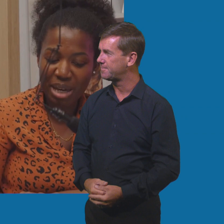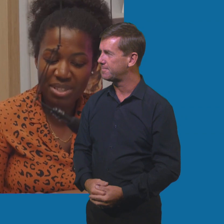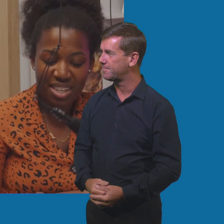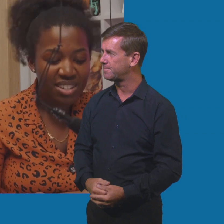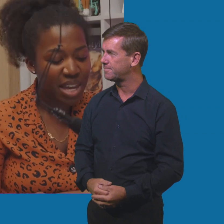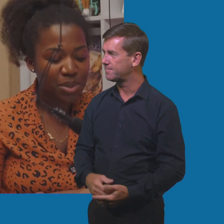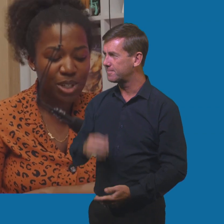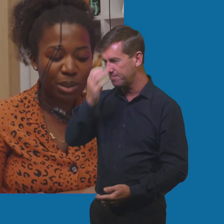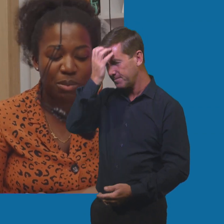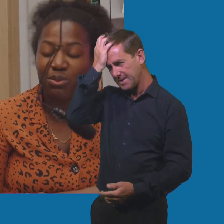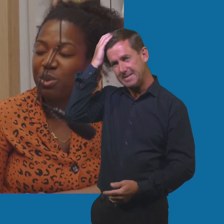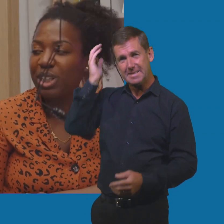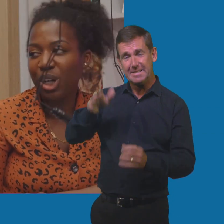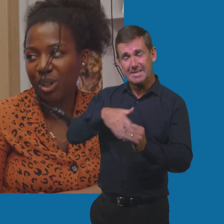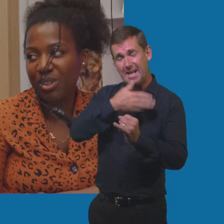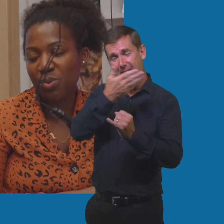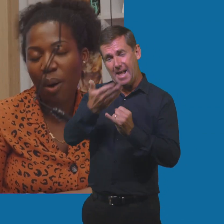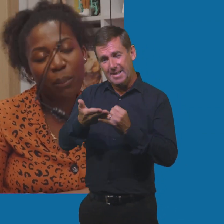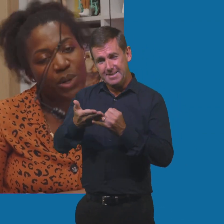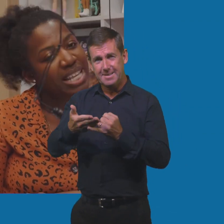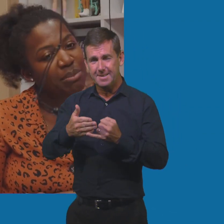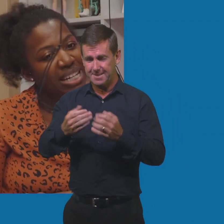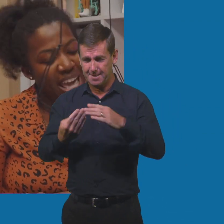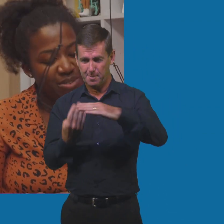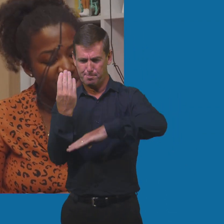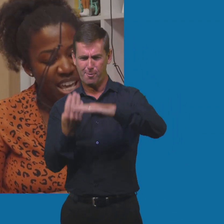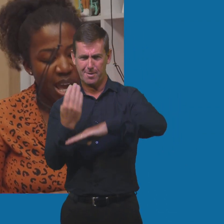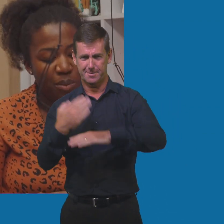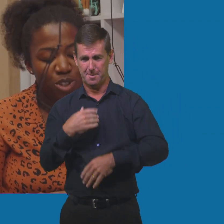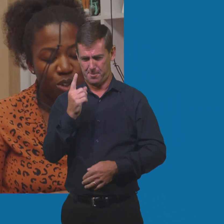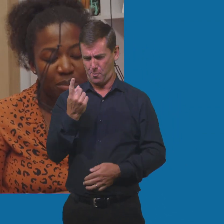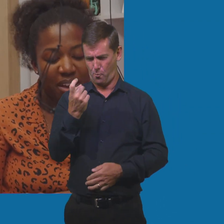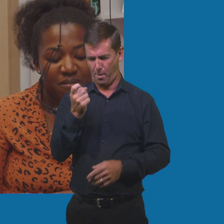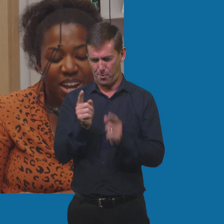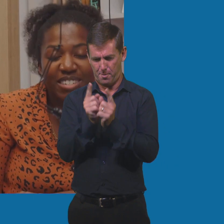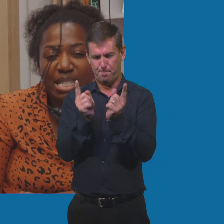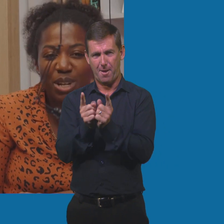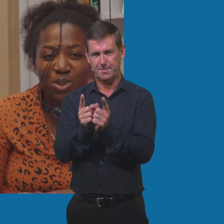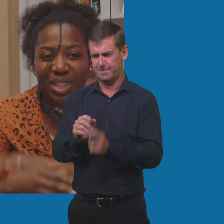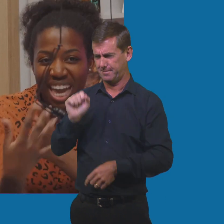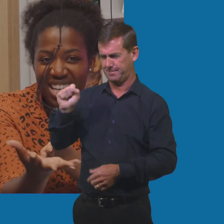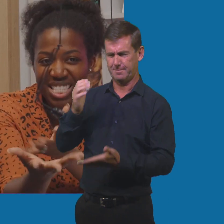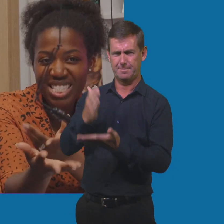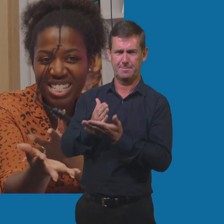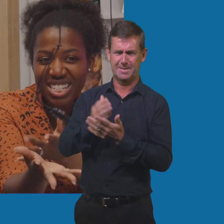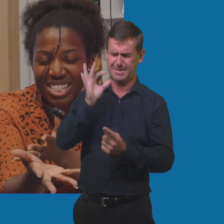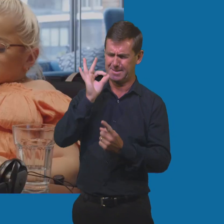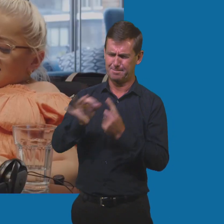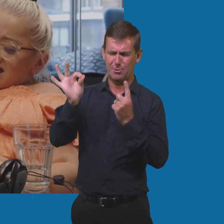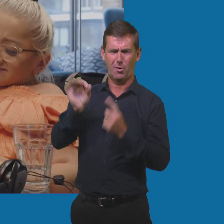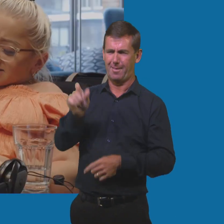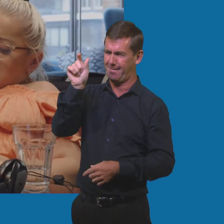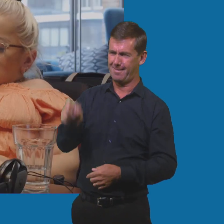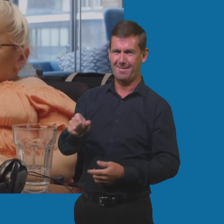Okay, so we're coming to the end of the episode, but before we go, there's one more segment left, and we are joined by a very special guest.